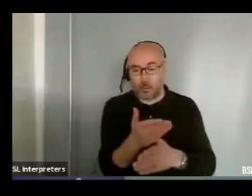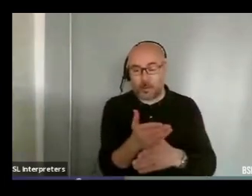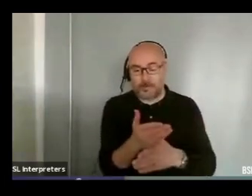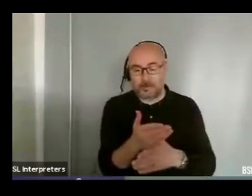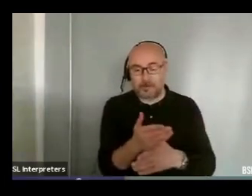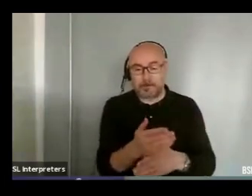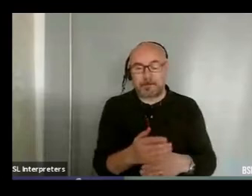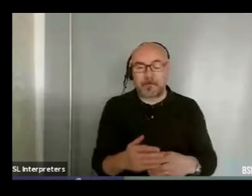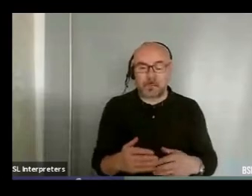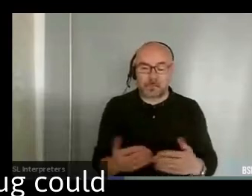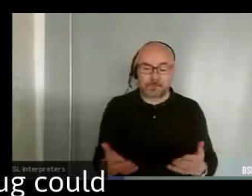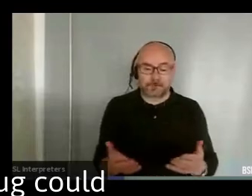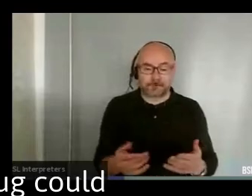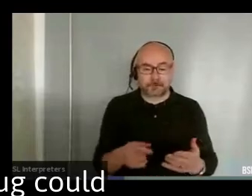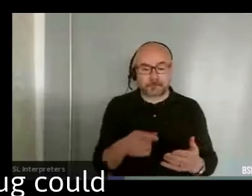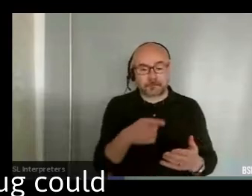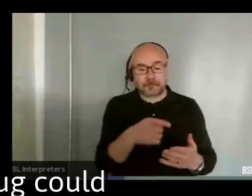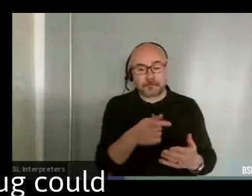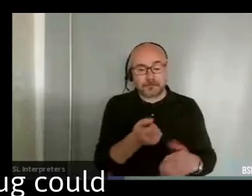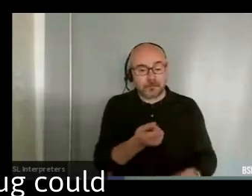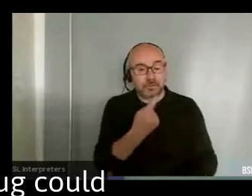that drug discovery and creating a